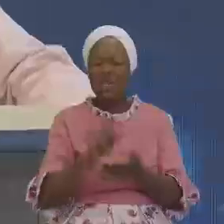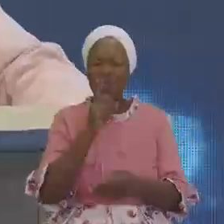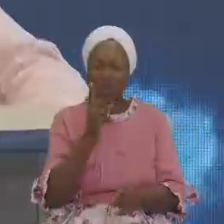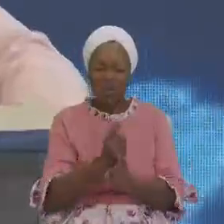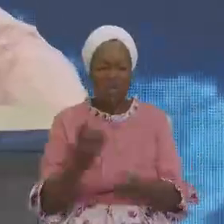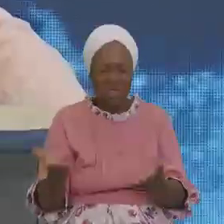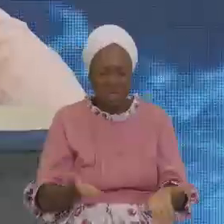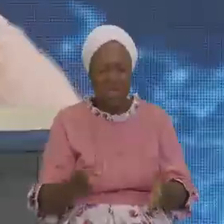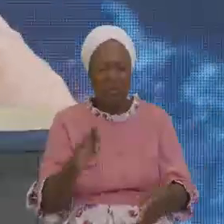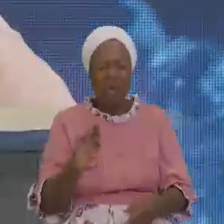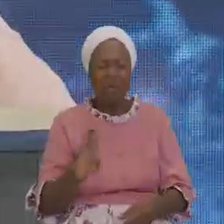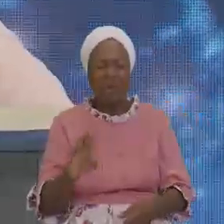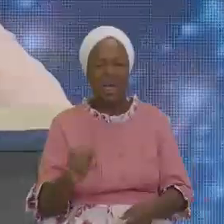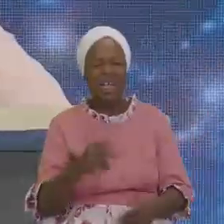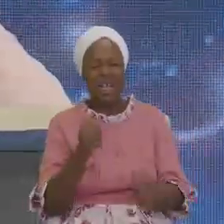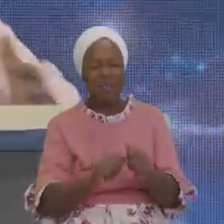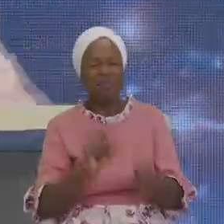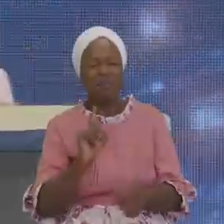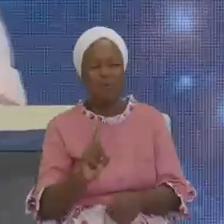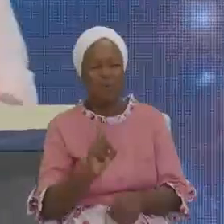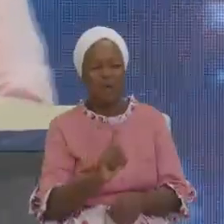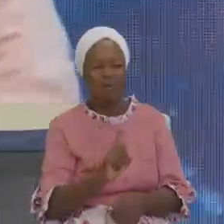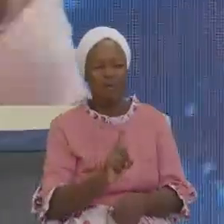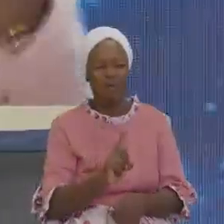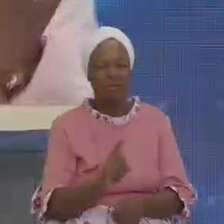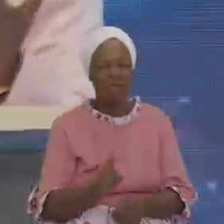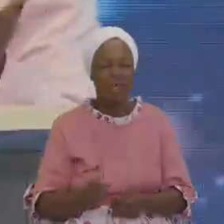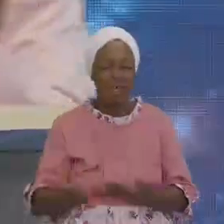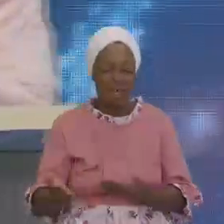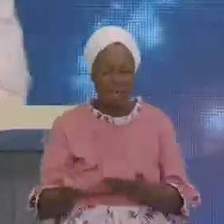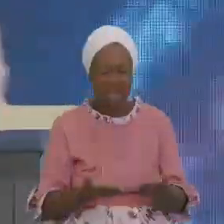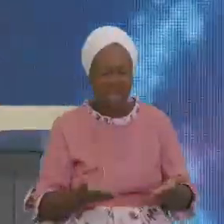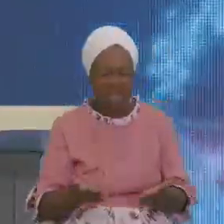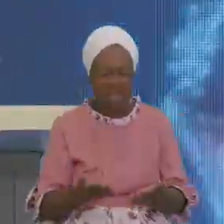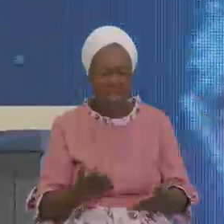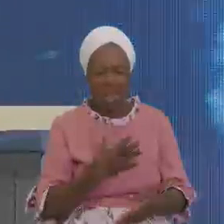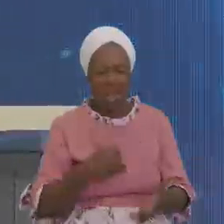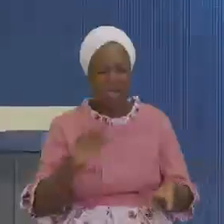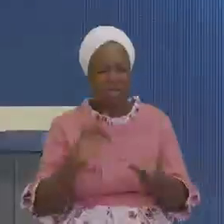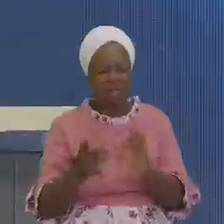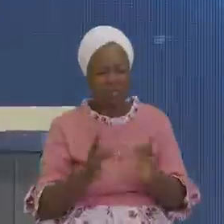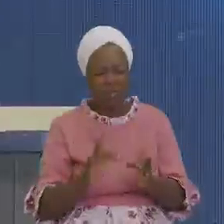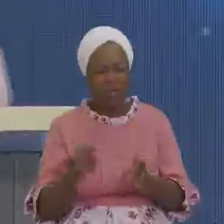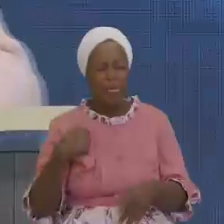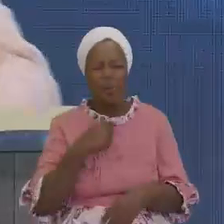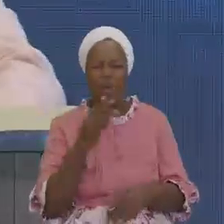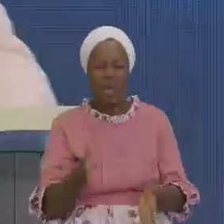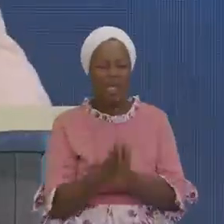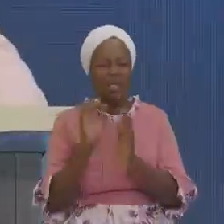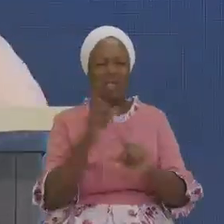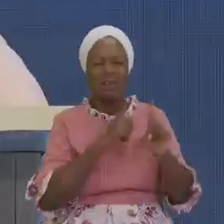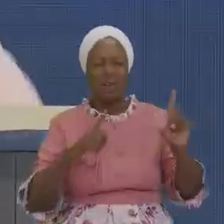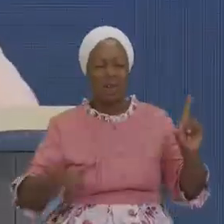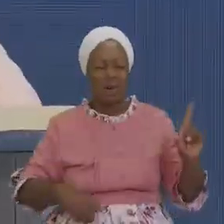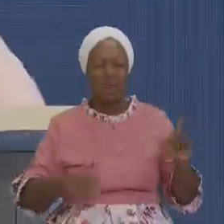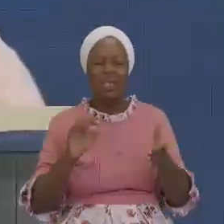by everyone. Here and online, we're asking, Lord,